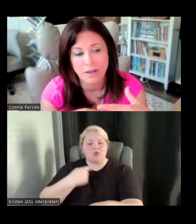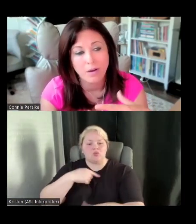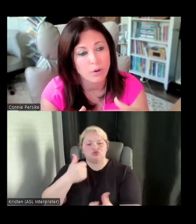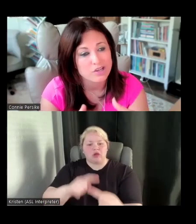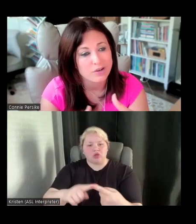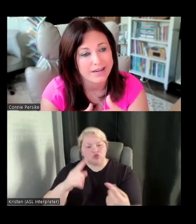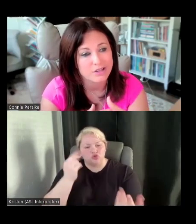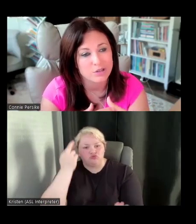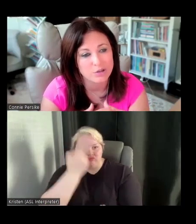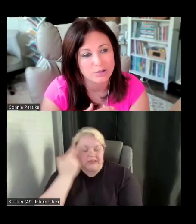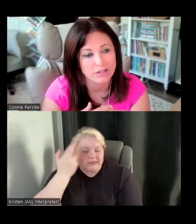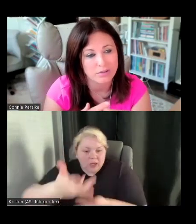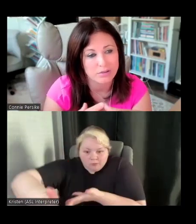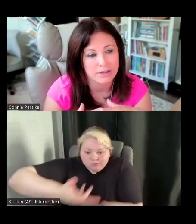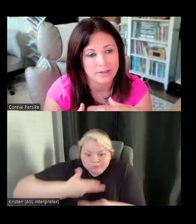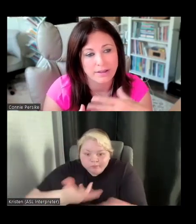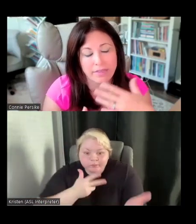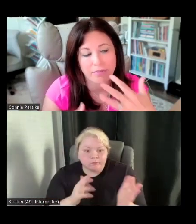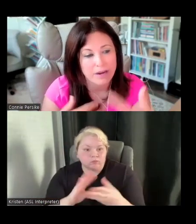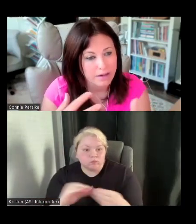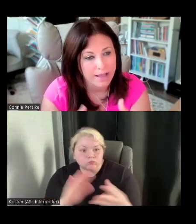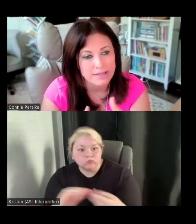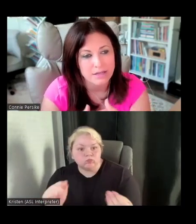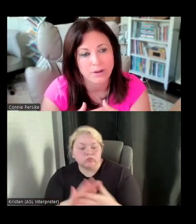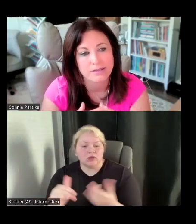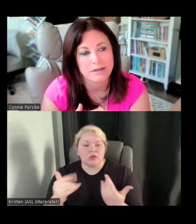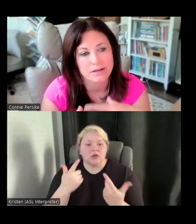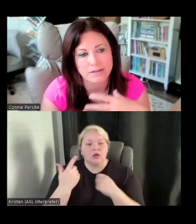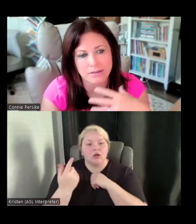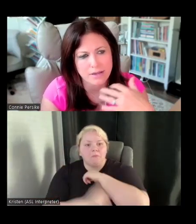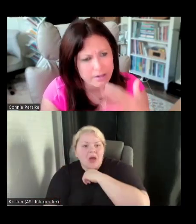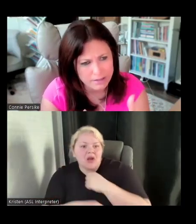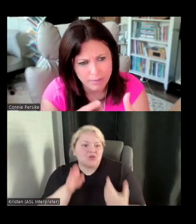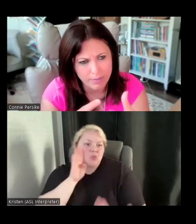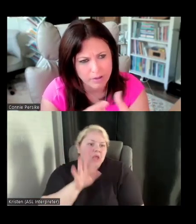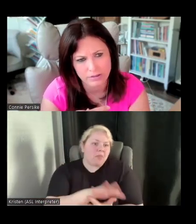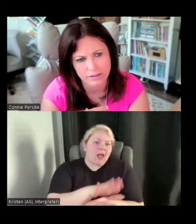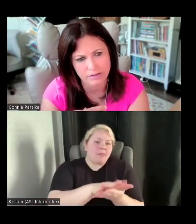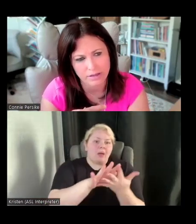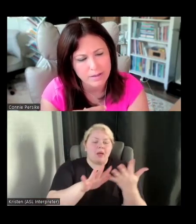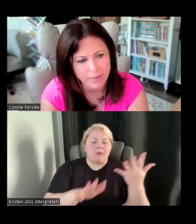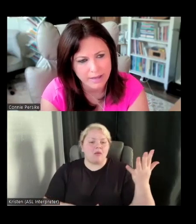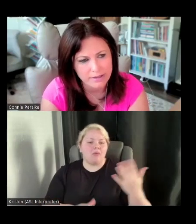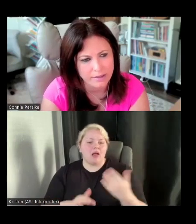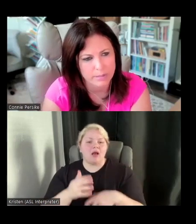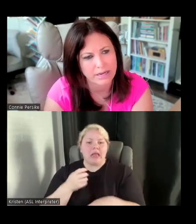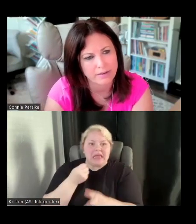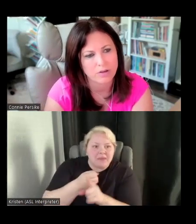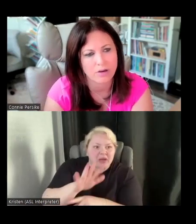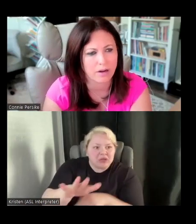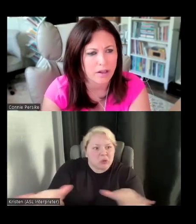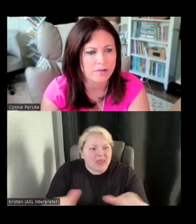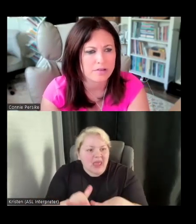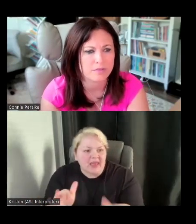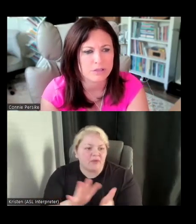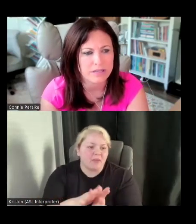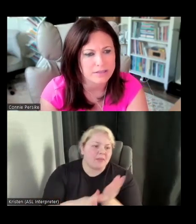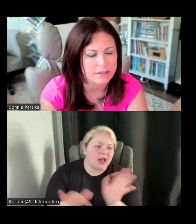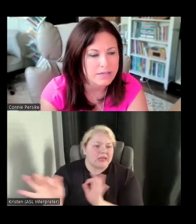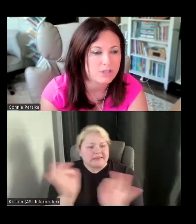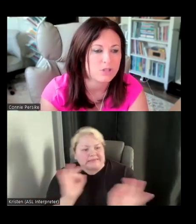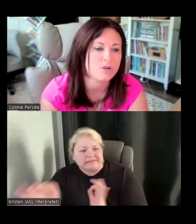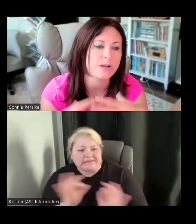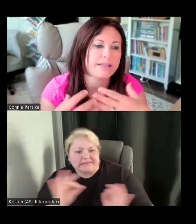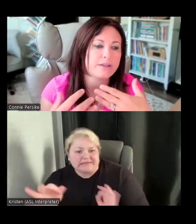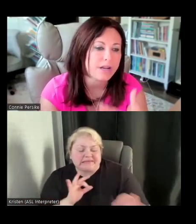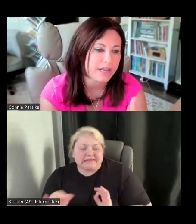them. We're trying to, threaten consequences and talk to them about, the impact of their behavior on others and what that's going to